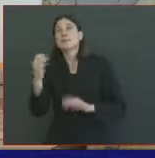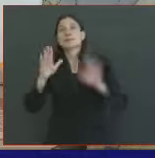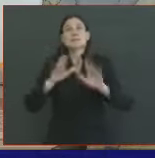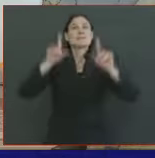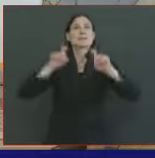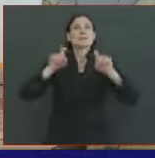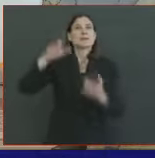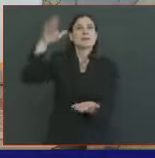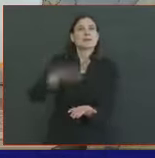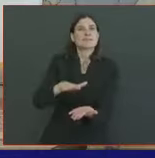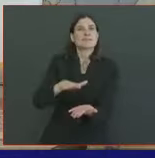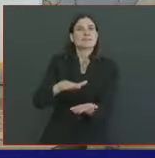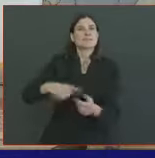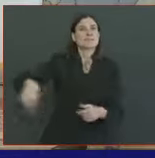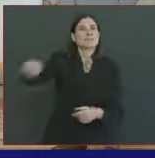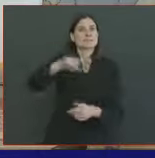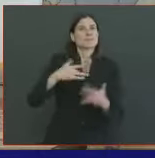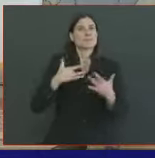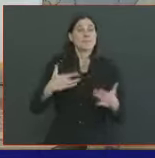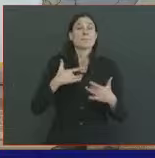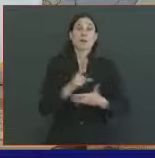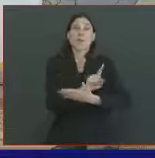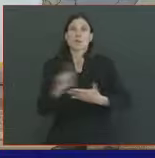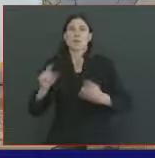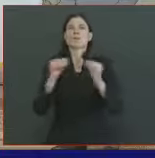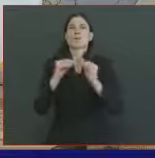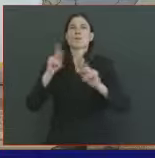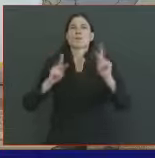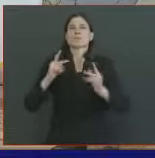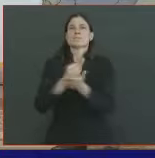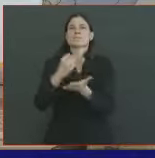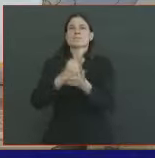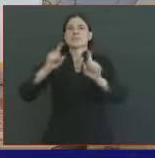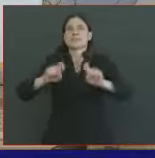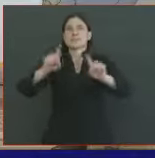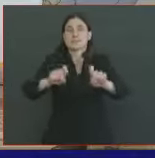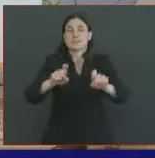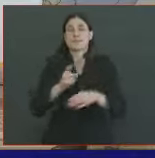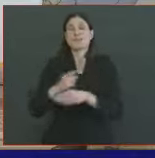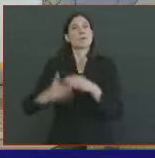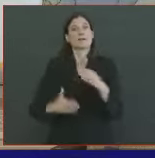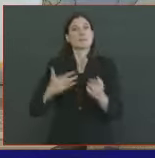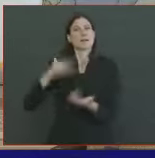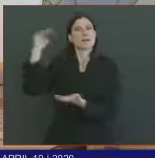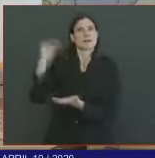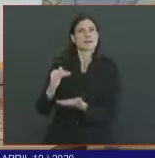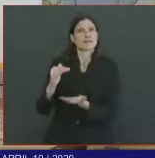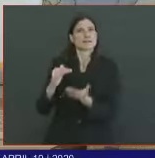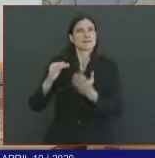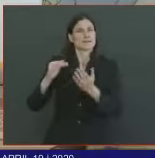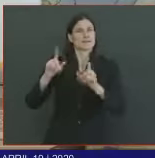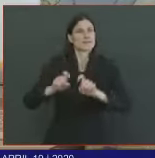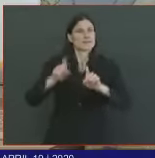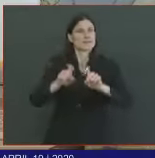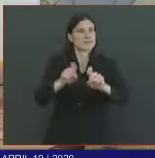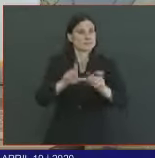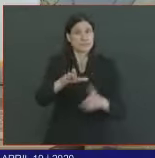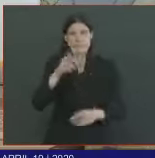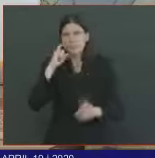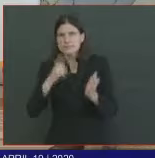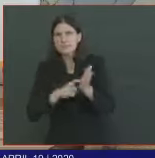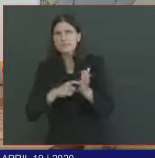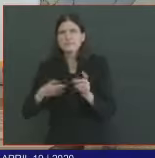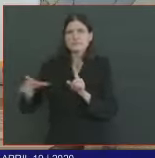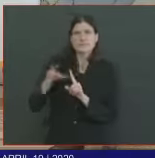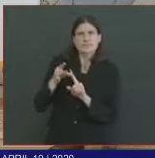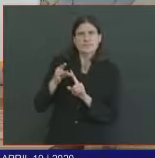average. That gives us a little bit better of a sense of the trend. So it's too soon to tell, but I'll take it. It's a great thing that